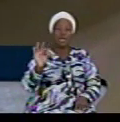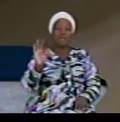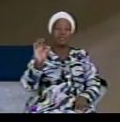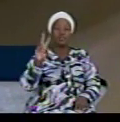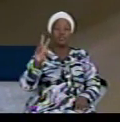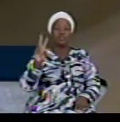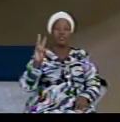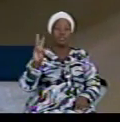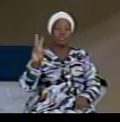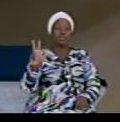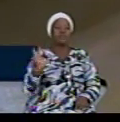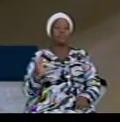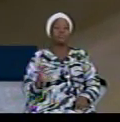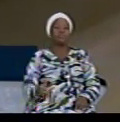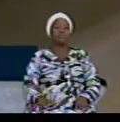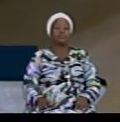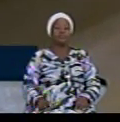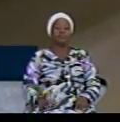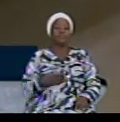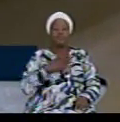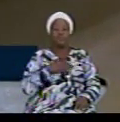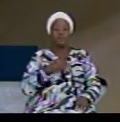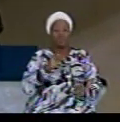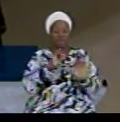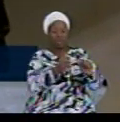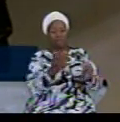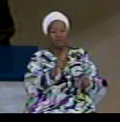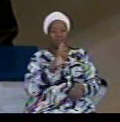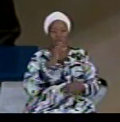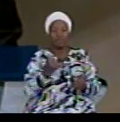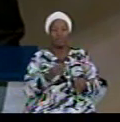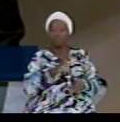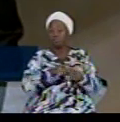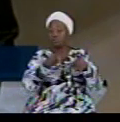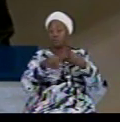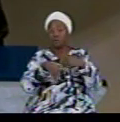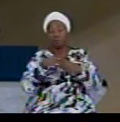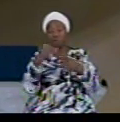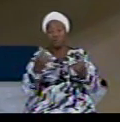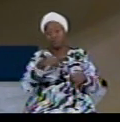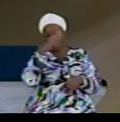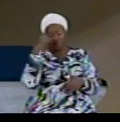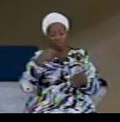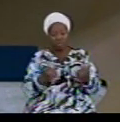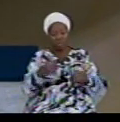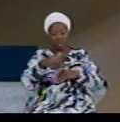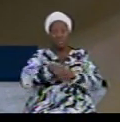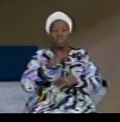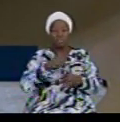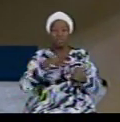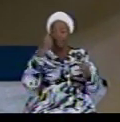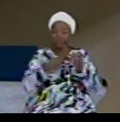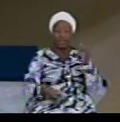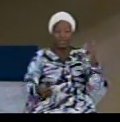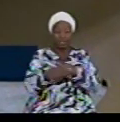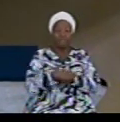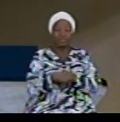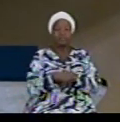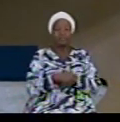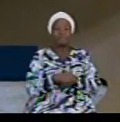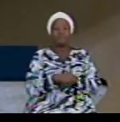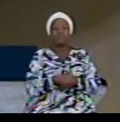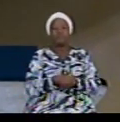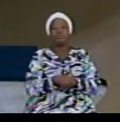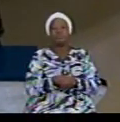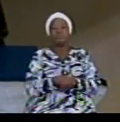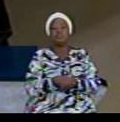+234 915 444 9263. Please stay where you are, don't go anywhere, because tonight is the grand finale,